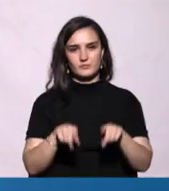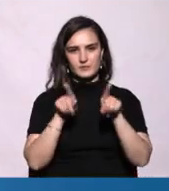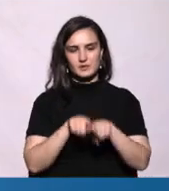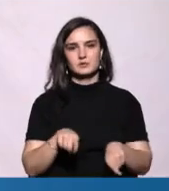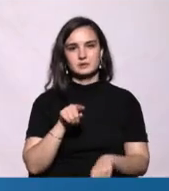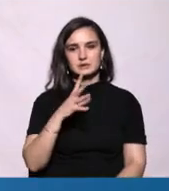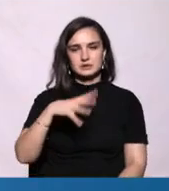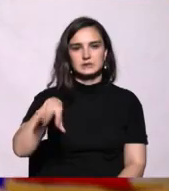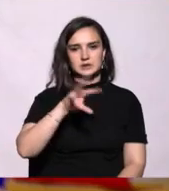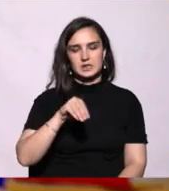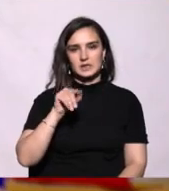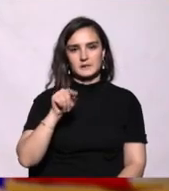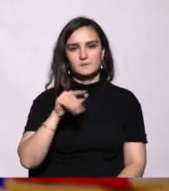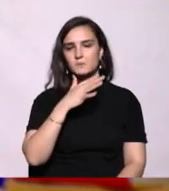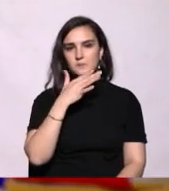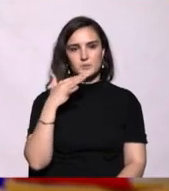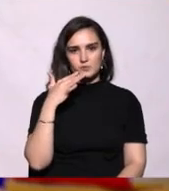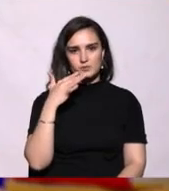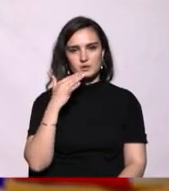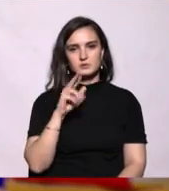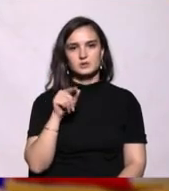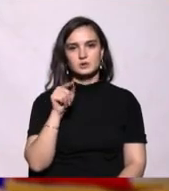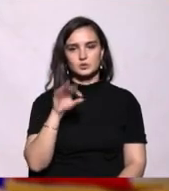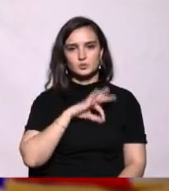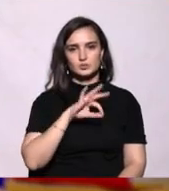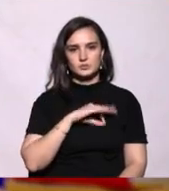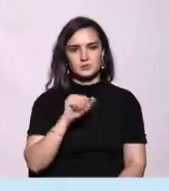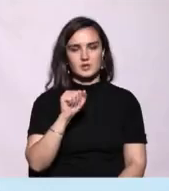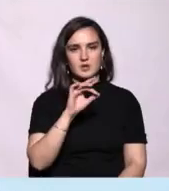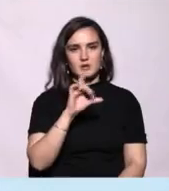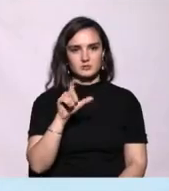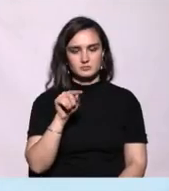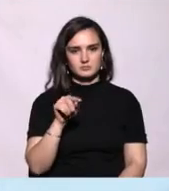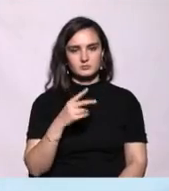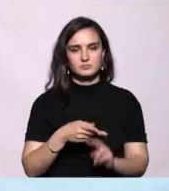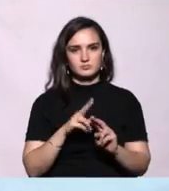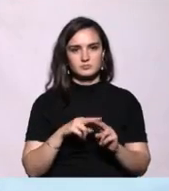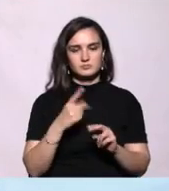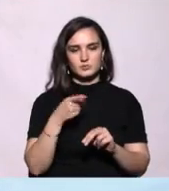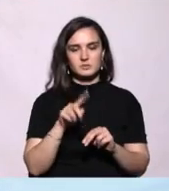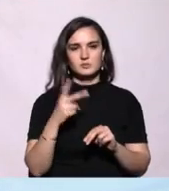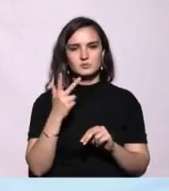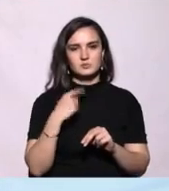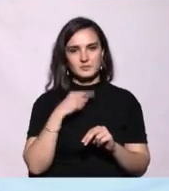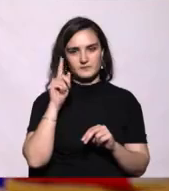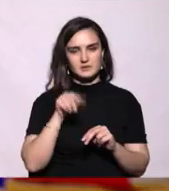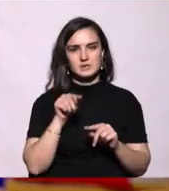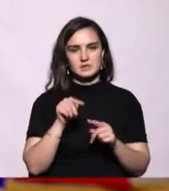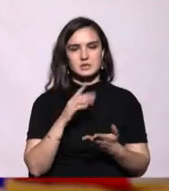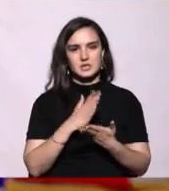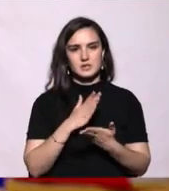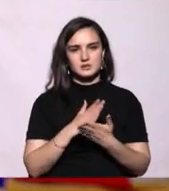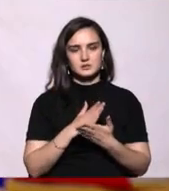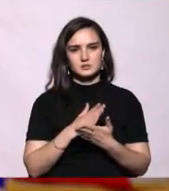they is plural. So, you use are. So, for number three, I know it is